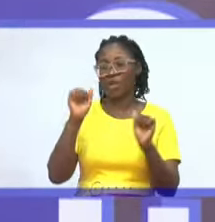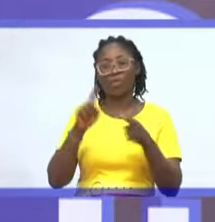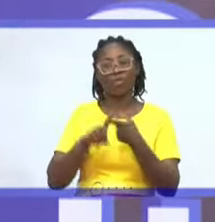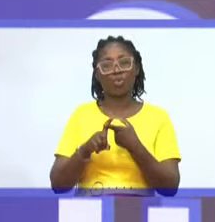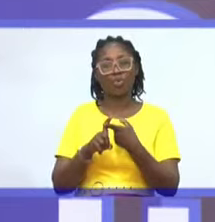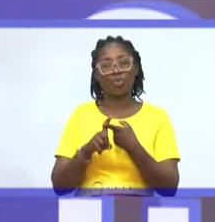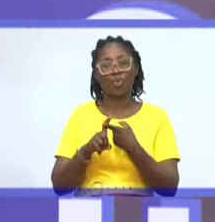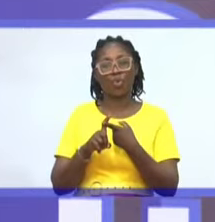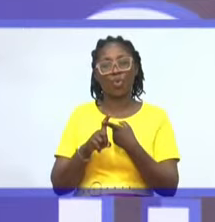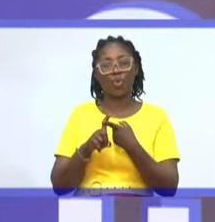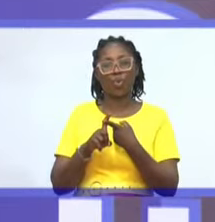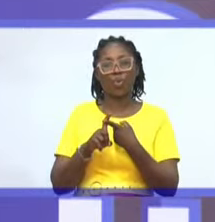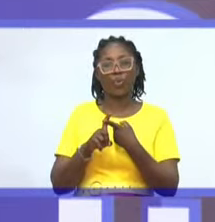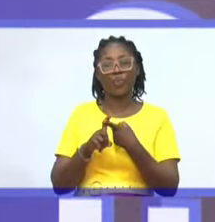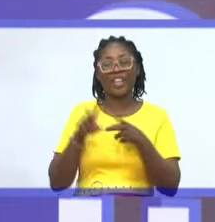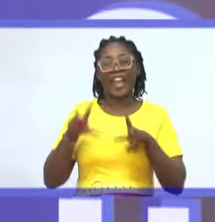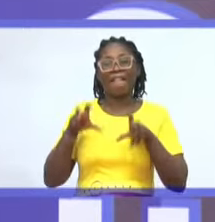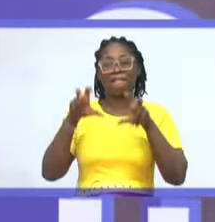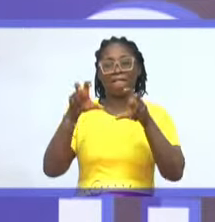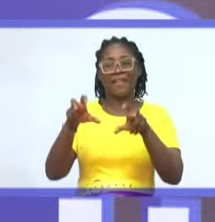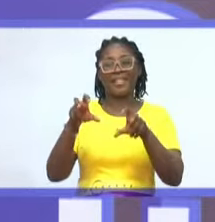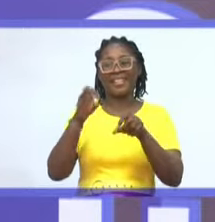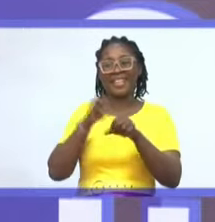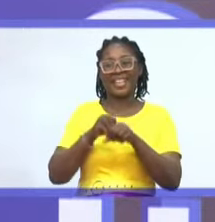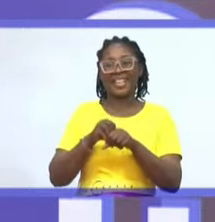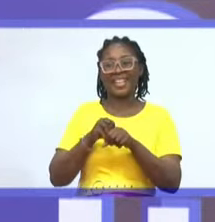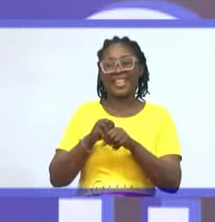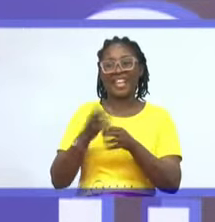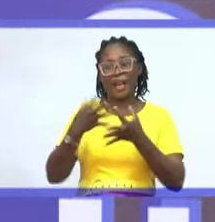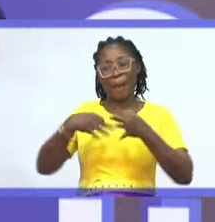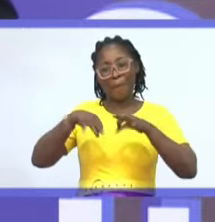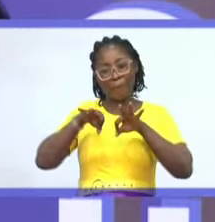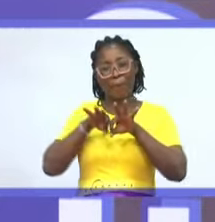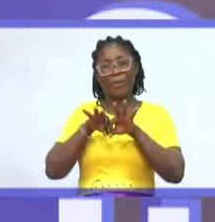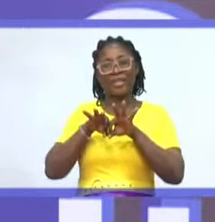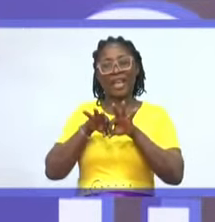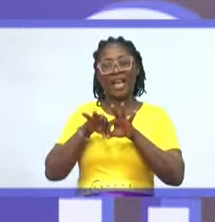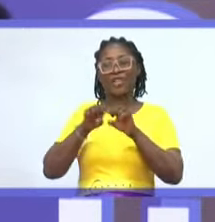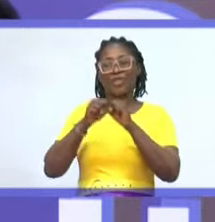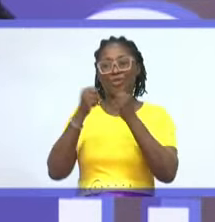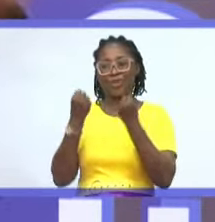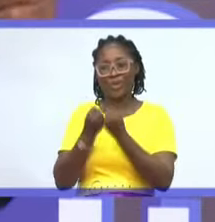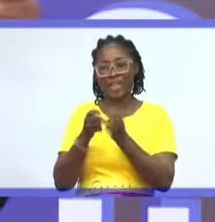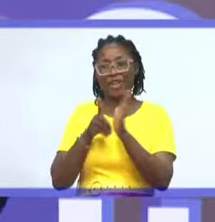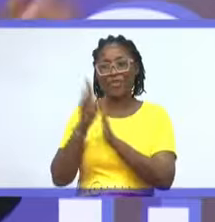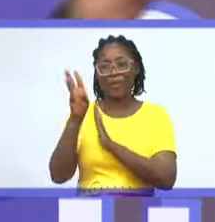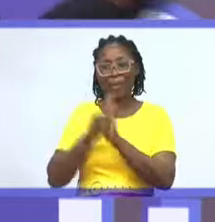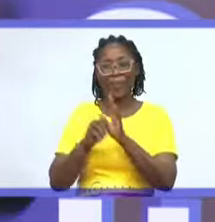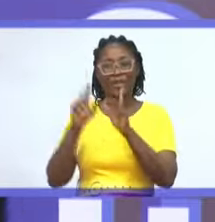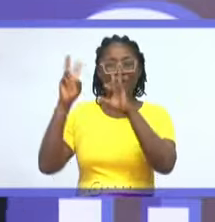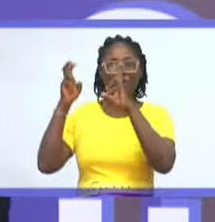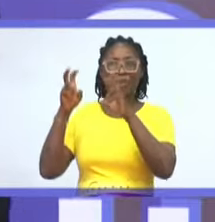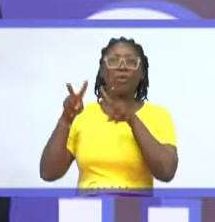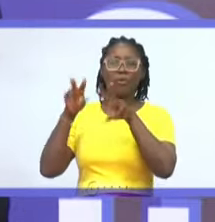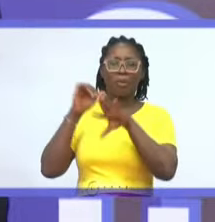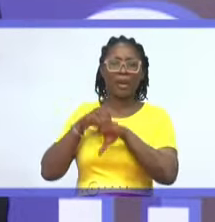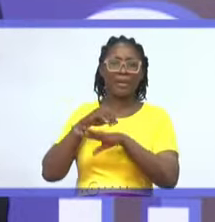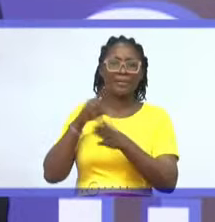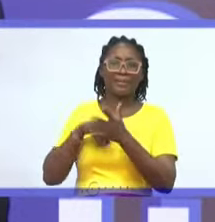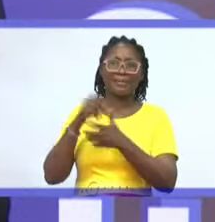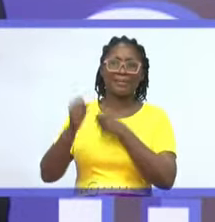to invest in a critical social development issues. Look at this year's